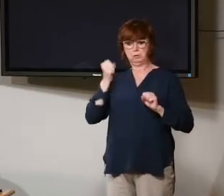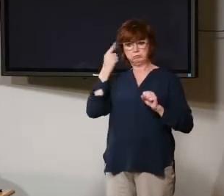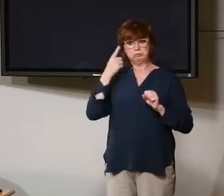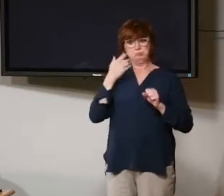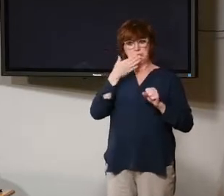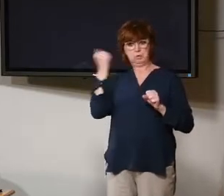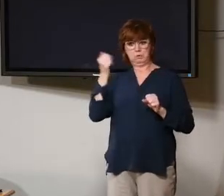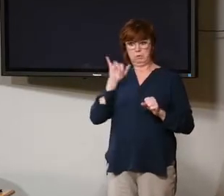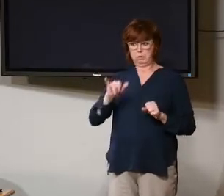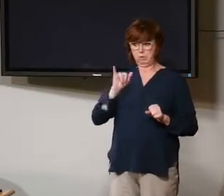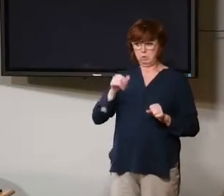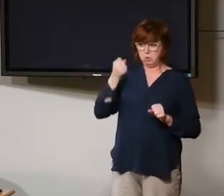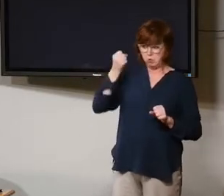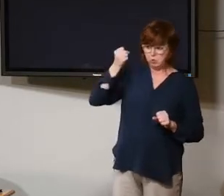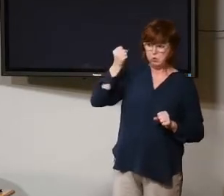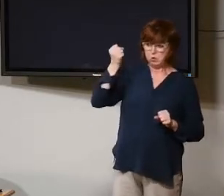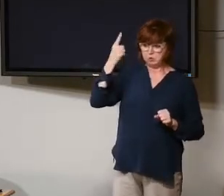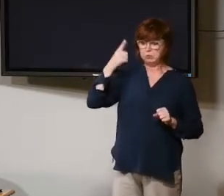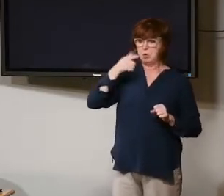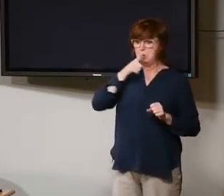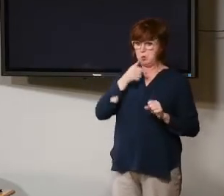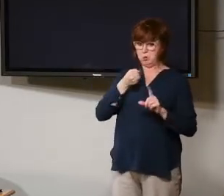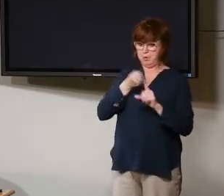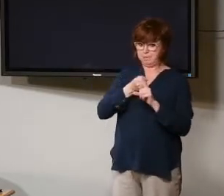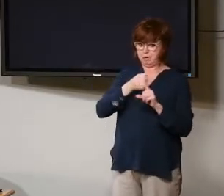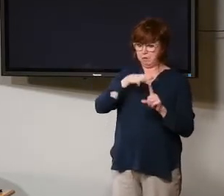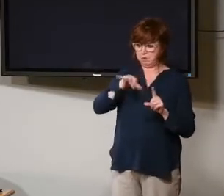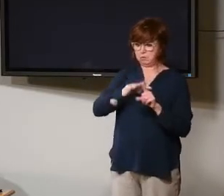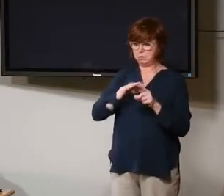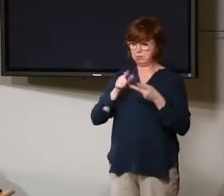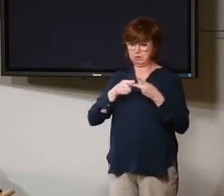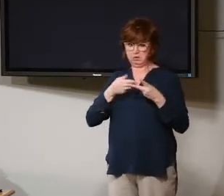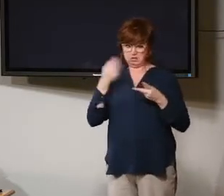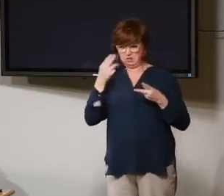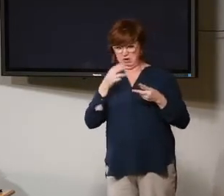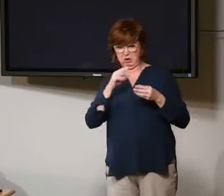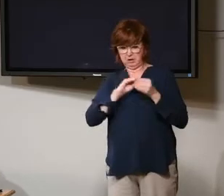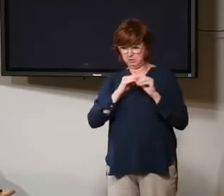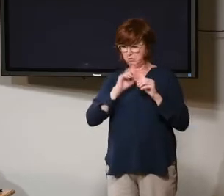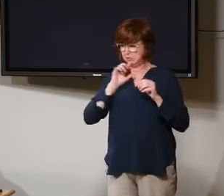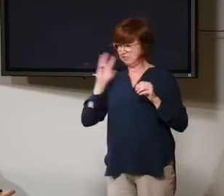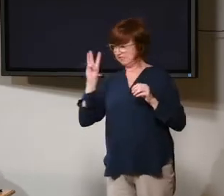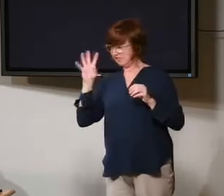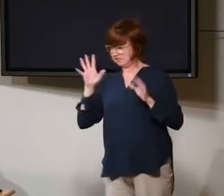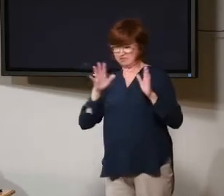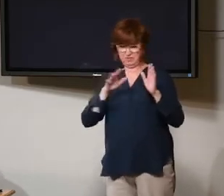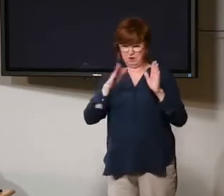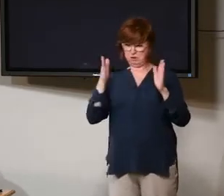infected and just the risks as far as the higher number of people, I guess, under the age of 65 that seem to be